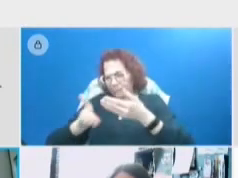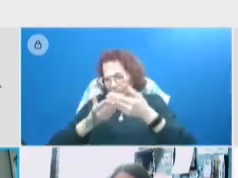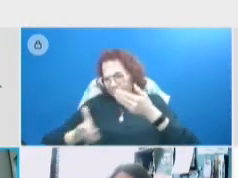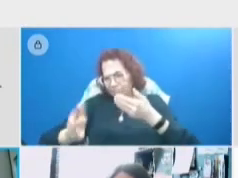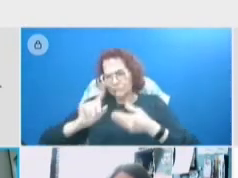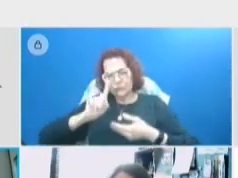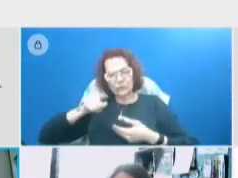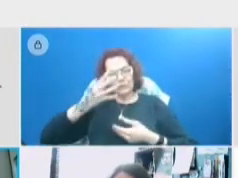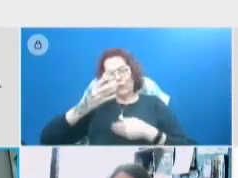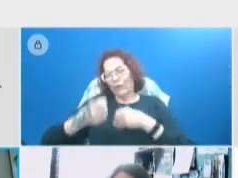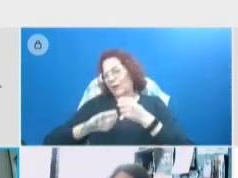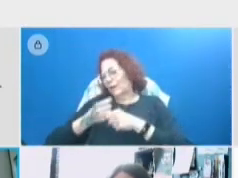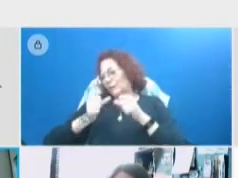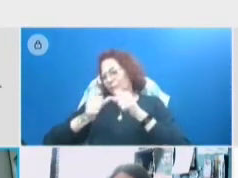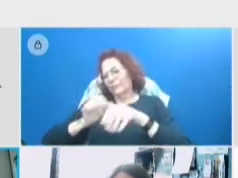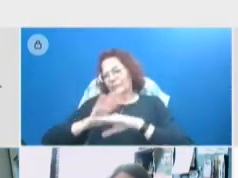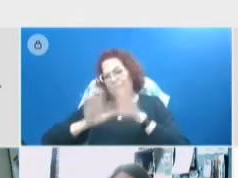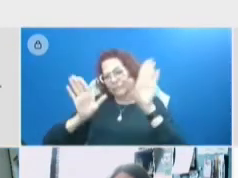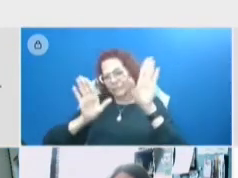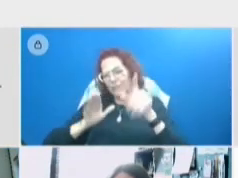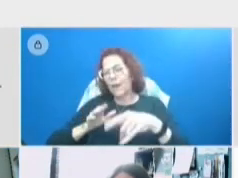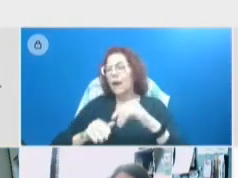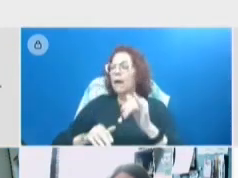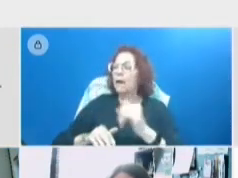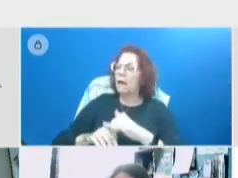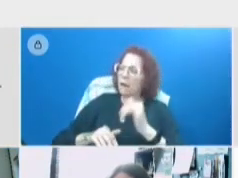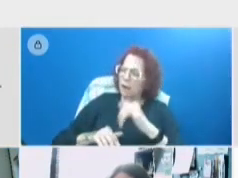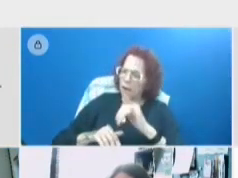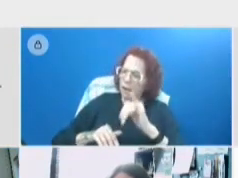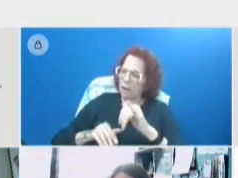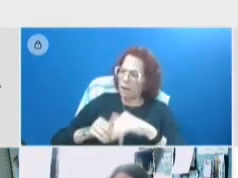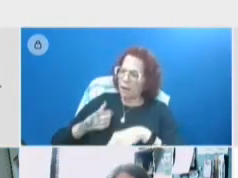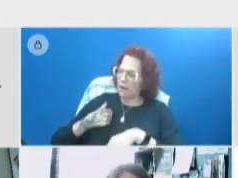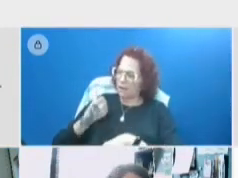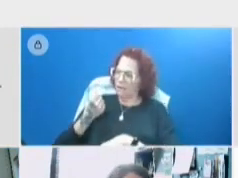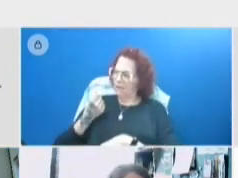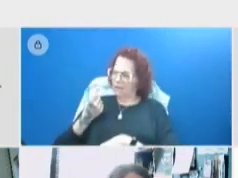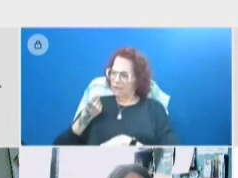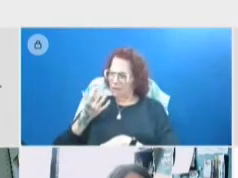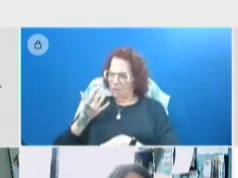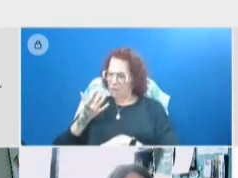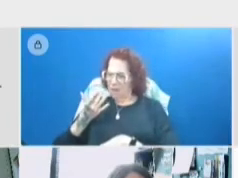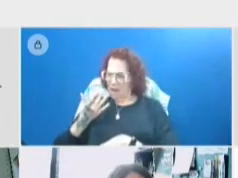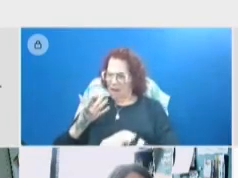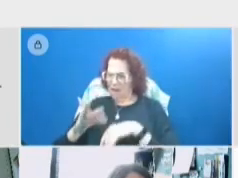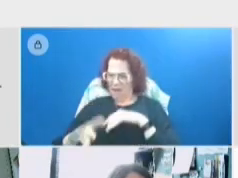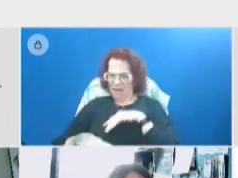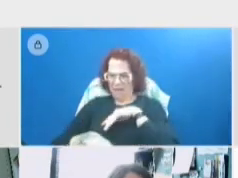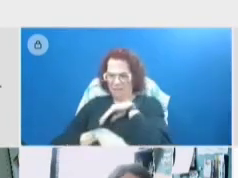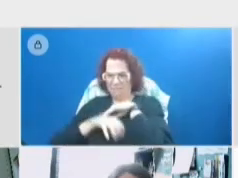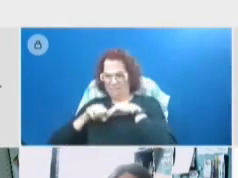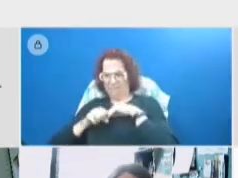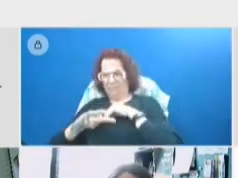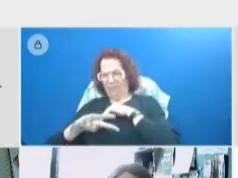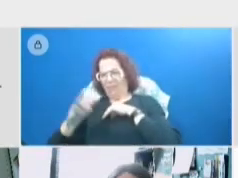I don't know why we'd want to take away the jurisdiction of the county government.